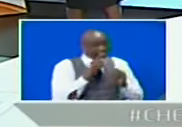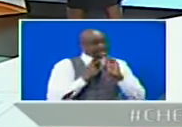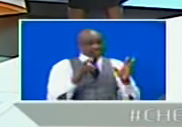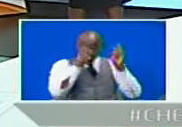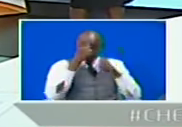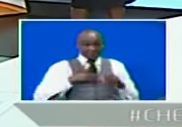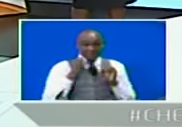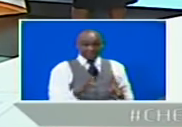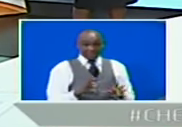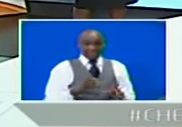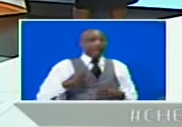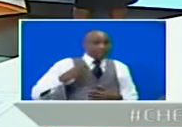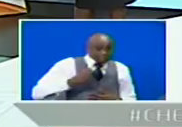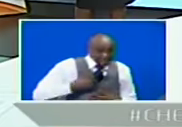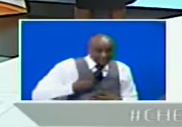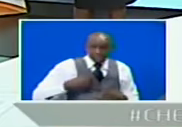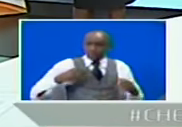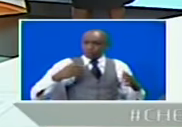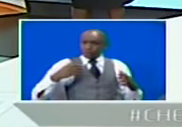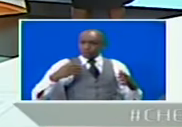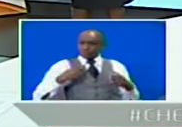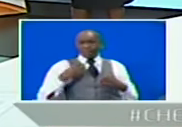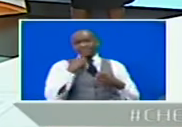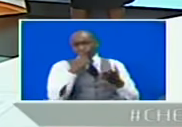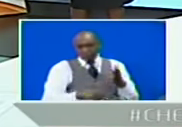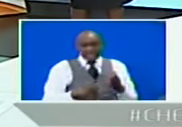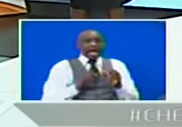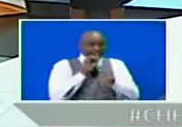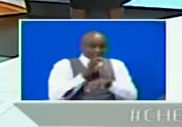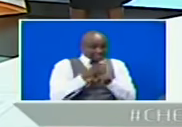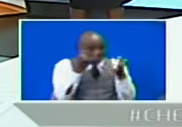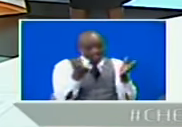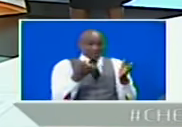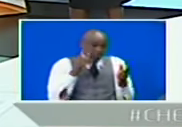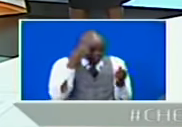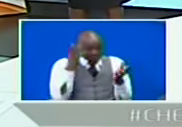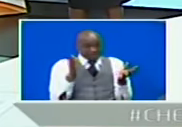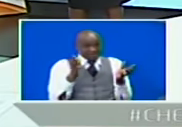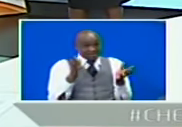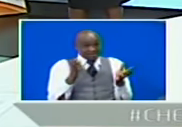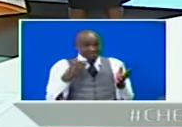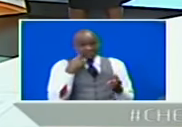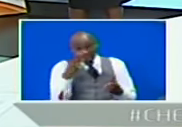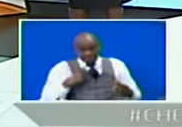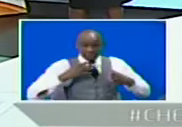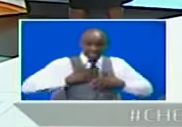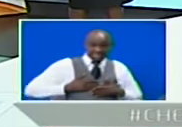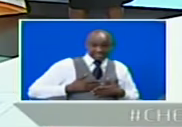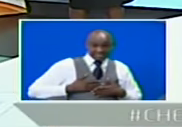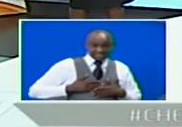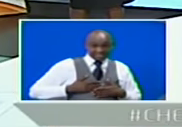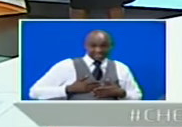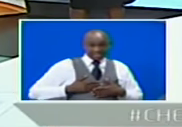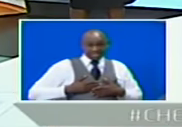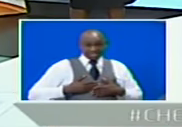anyway, I was so generous with the advice. Yes. I think I told people about not to dress with showing